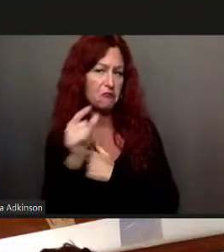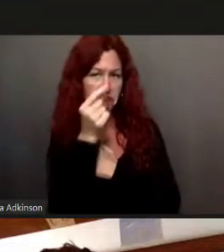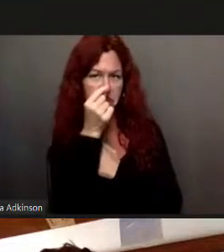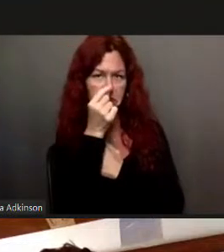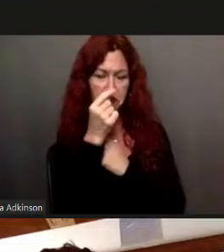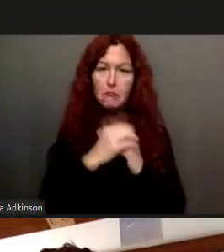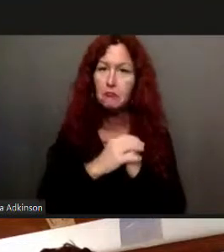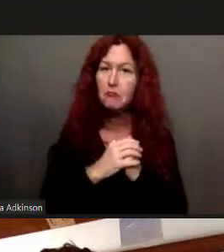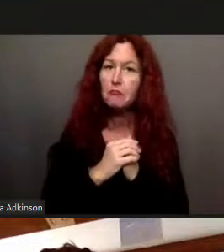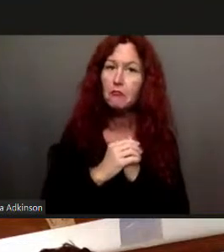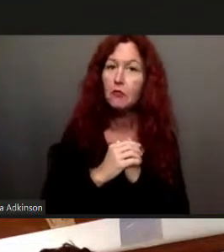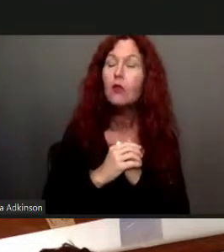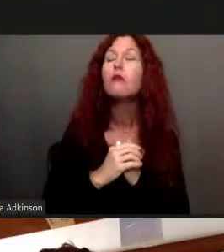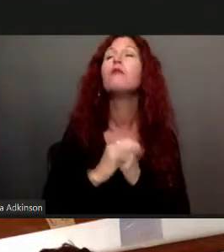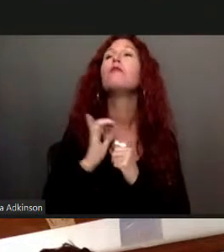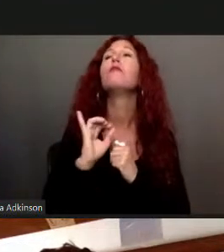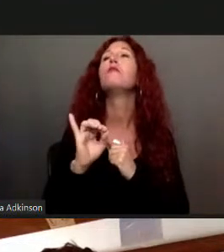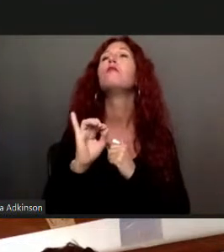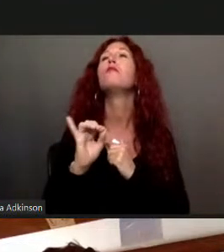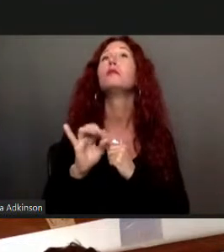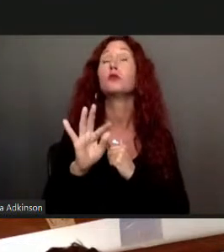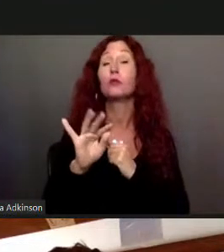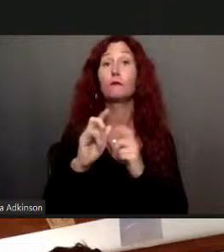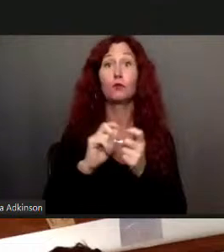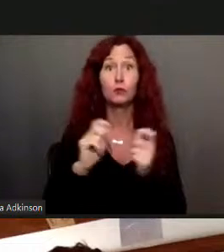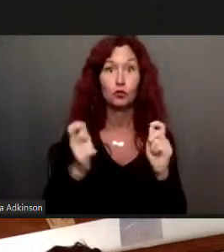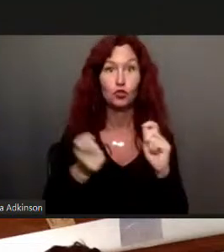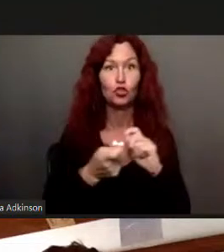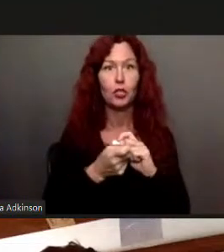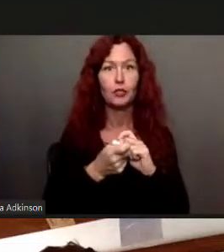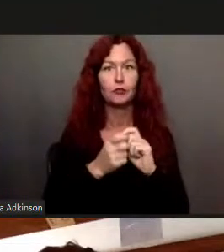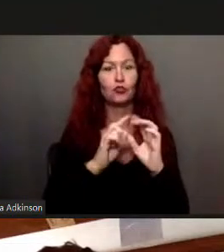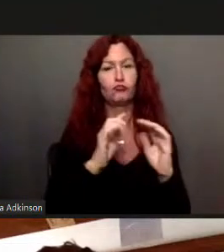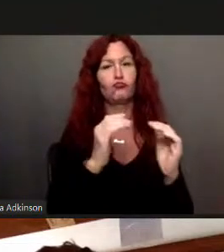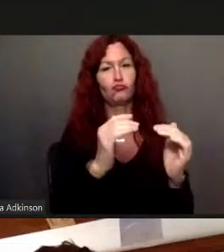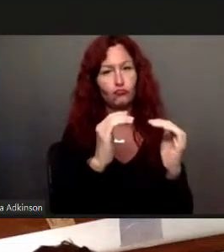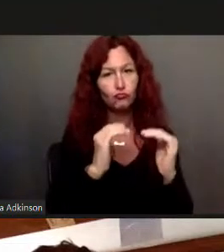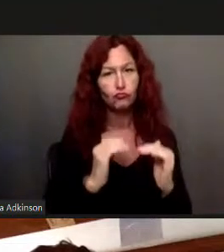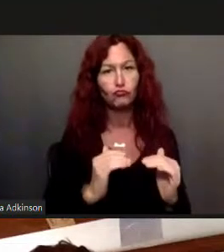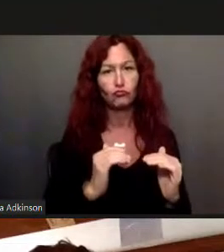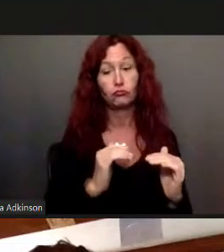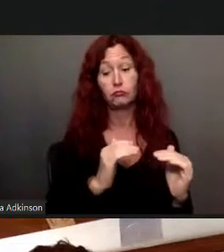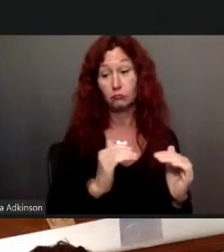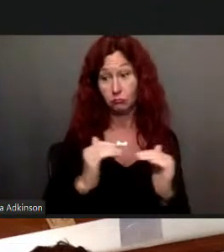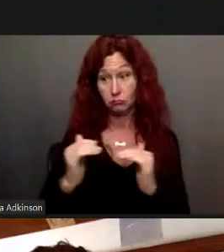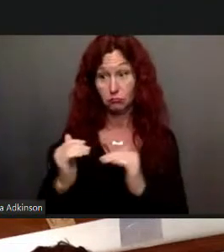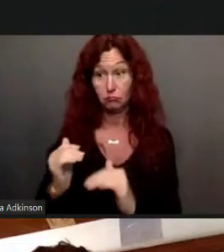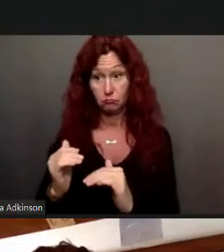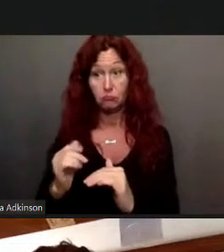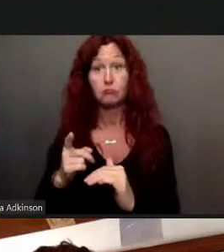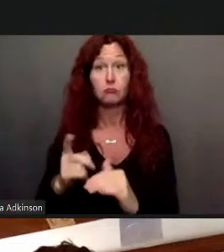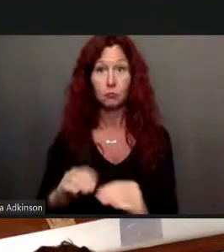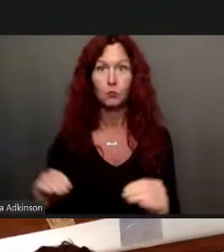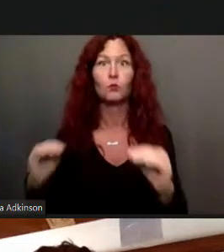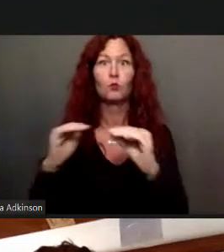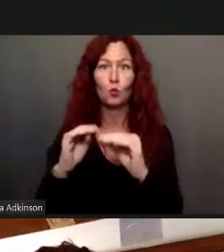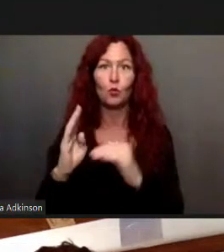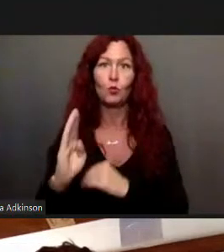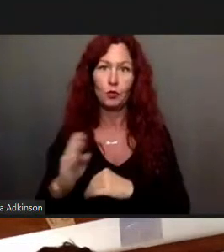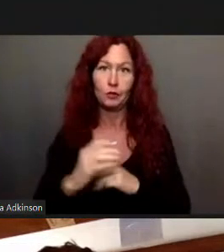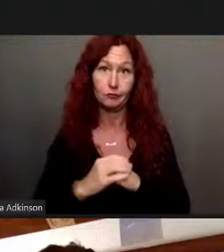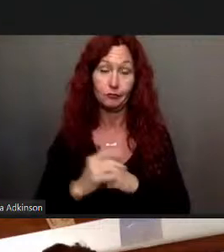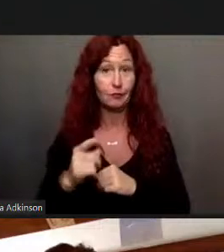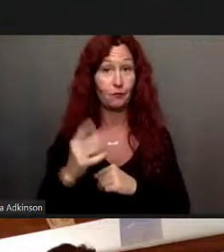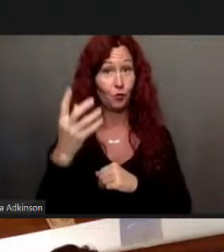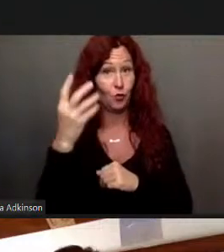And so now when we do the civil citations, I expect that to be more of it. And so beware, if you're outside, you're not practicing social distancing, somebody may